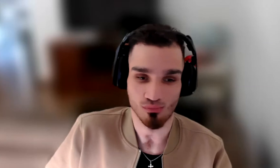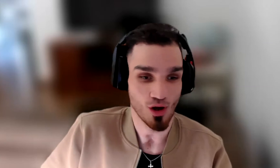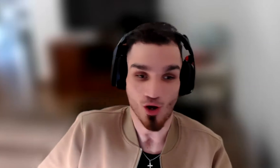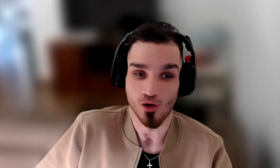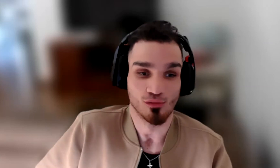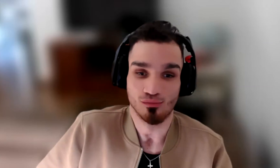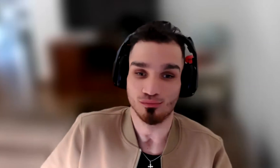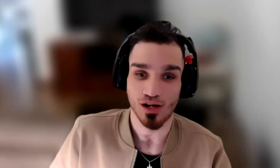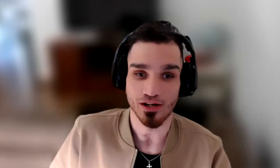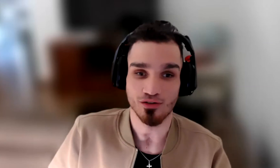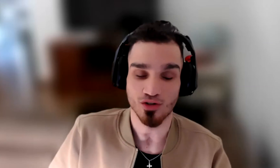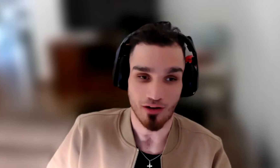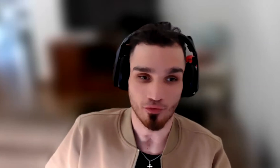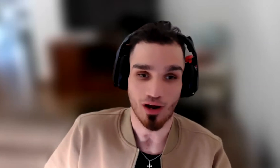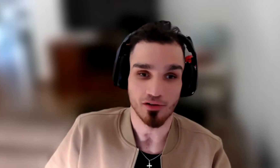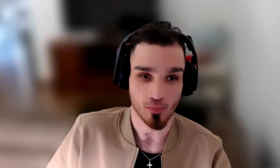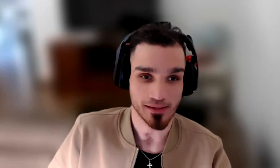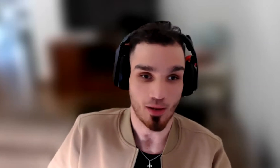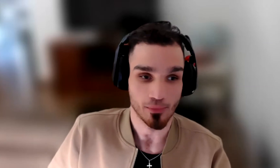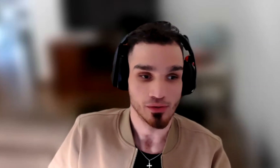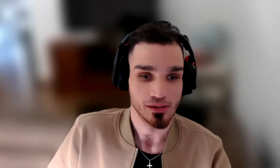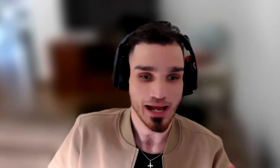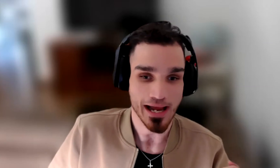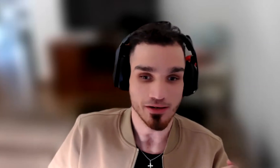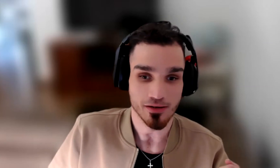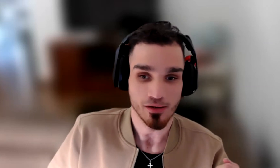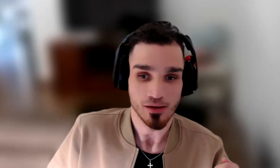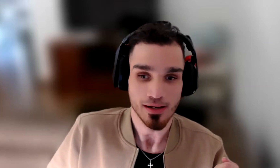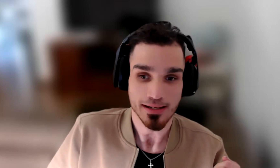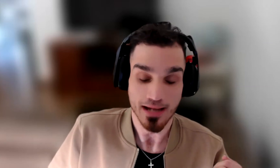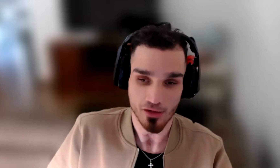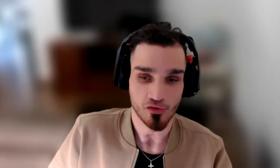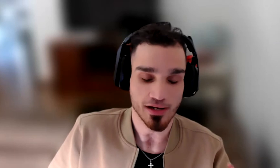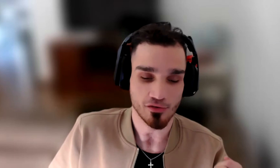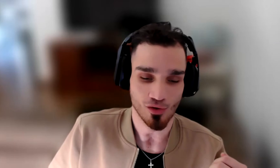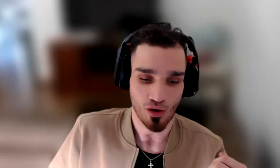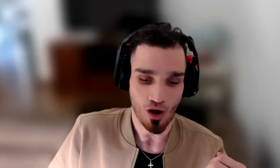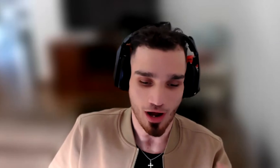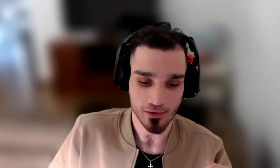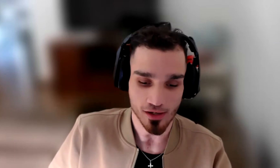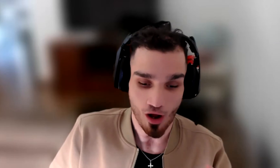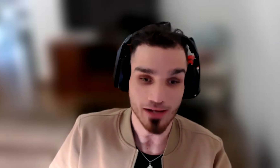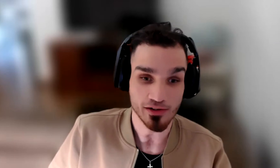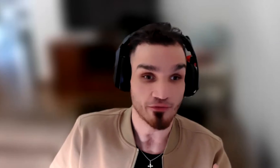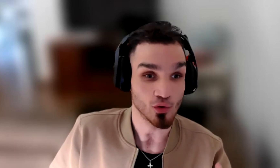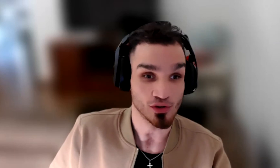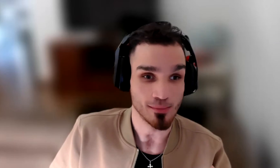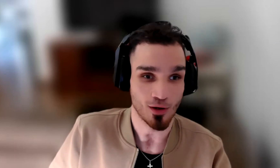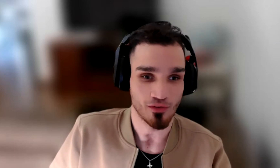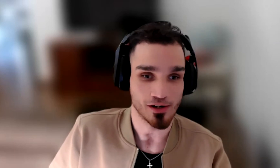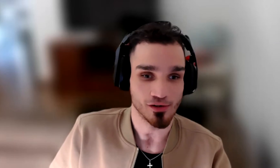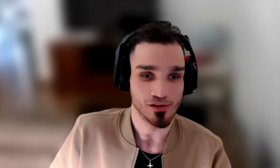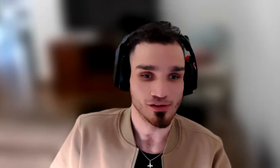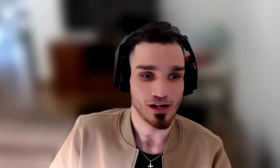just own it. And you have the right to speak up. And yes, it's highly, highly difficult to